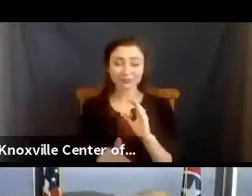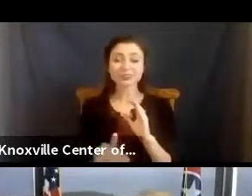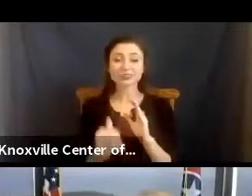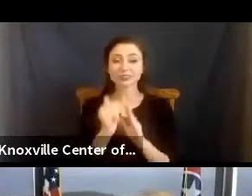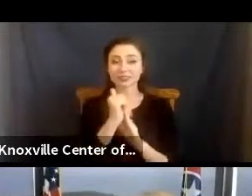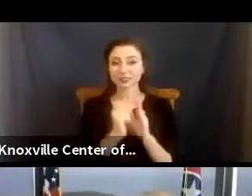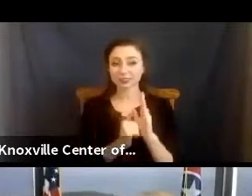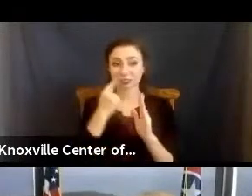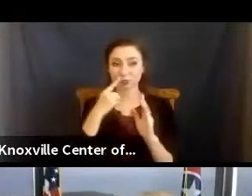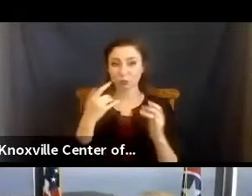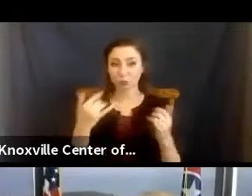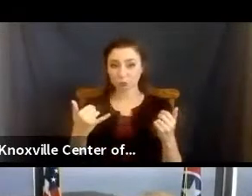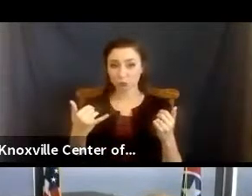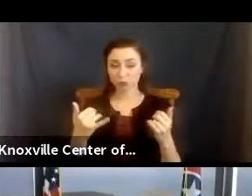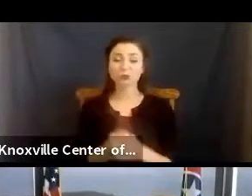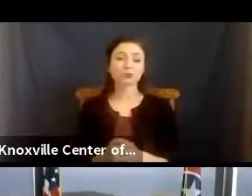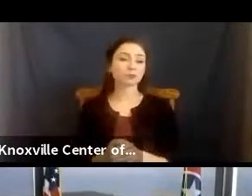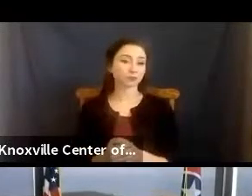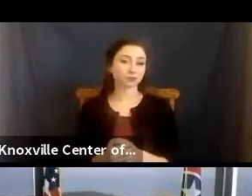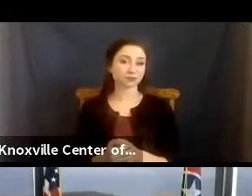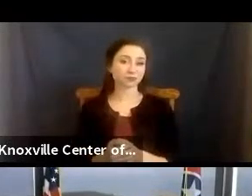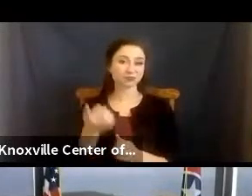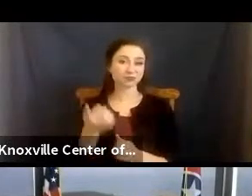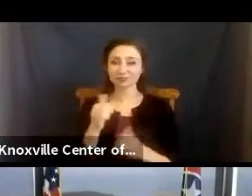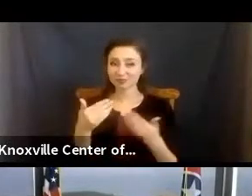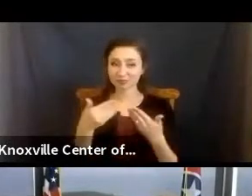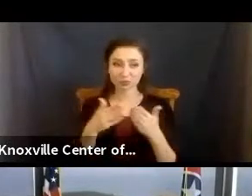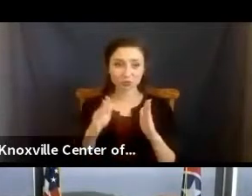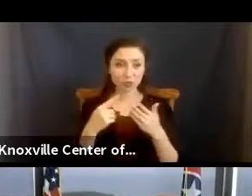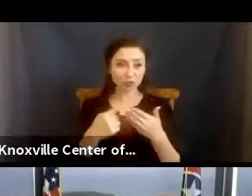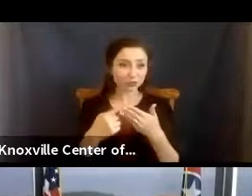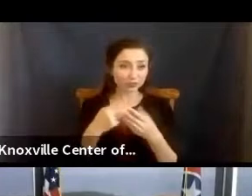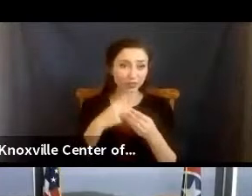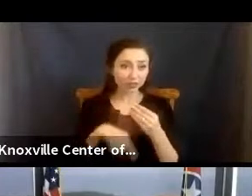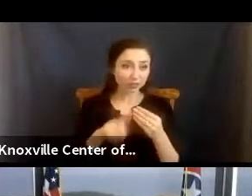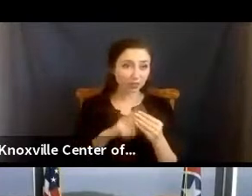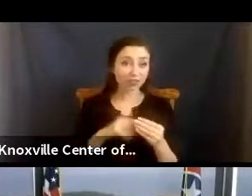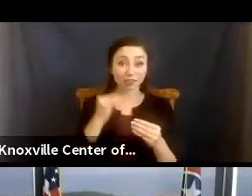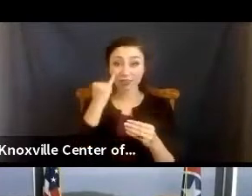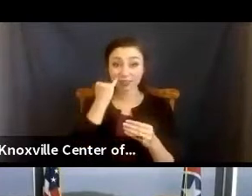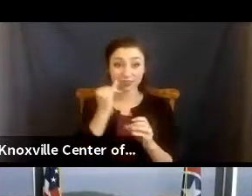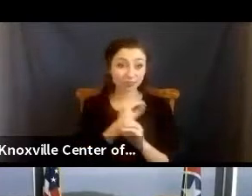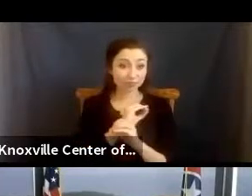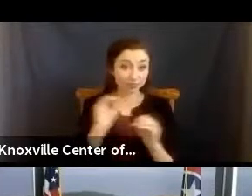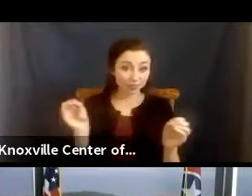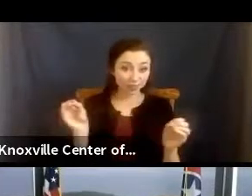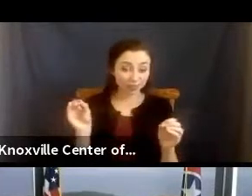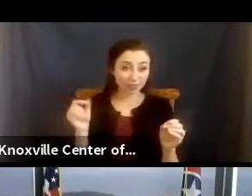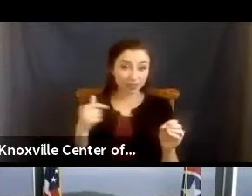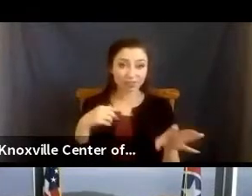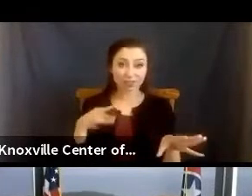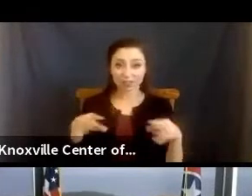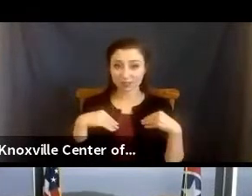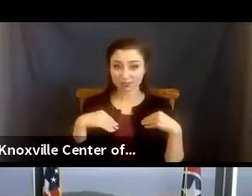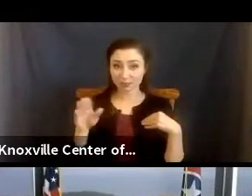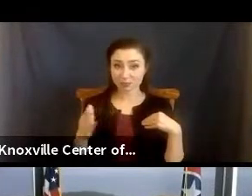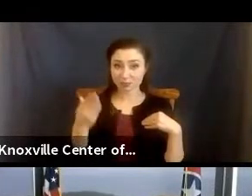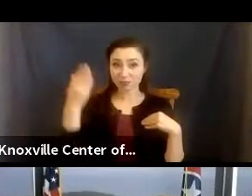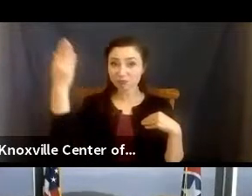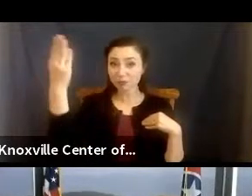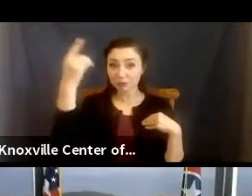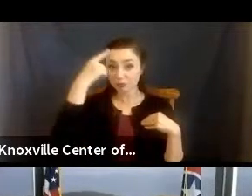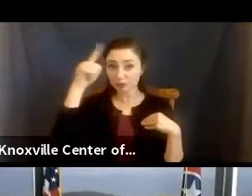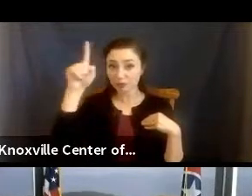In general, any quick general discussion about it, and if there is none, I'll accept a